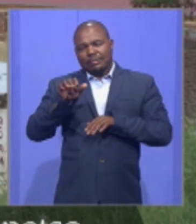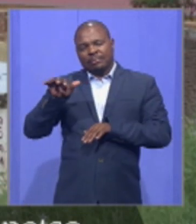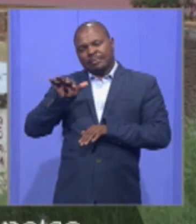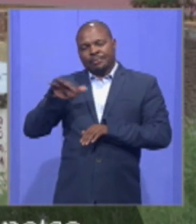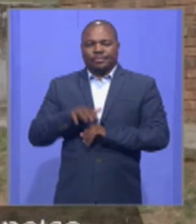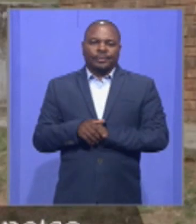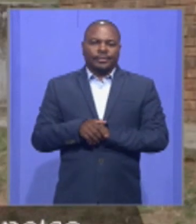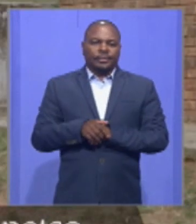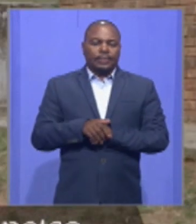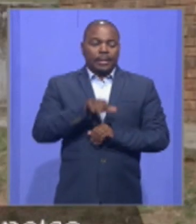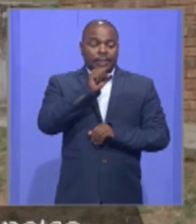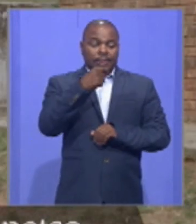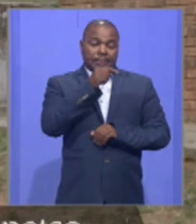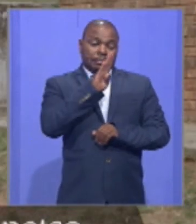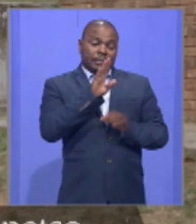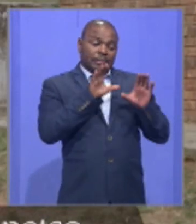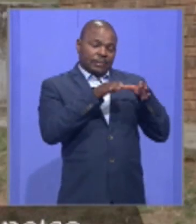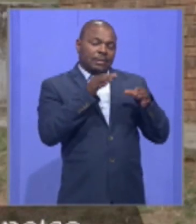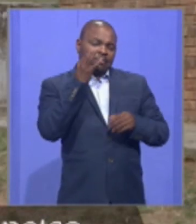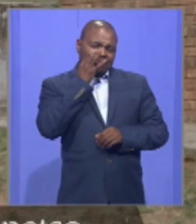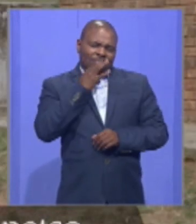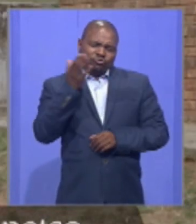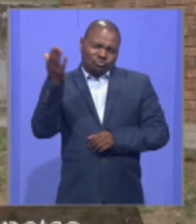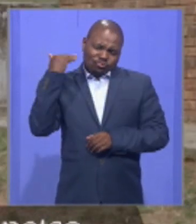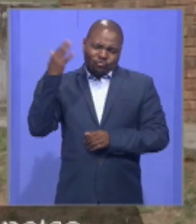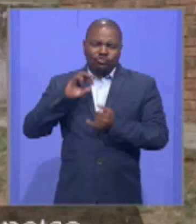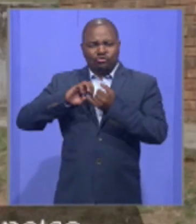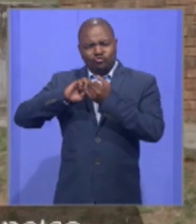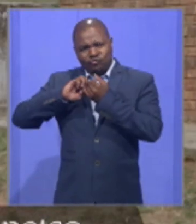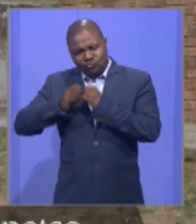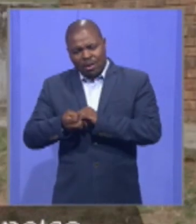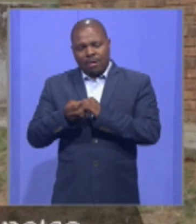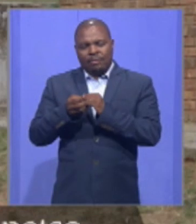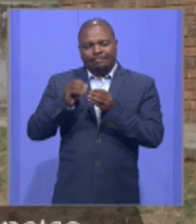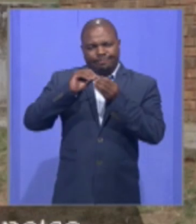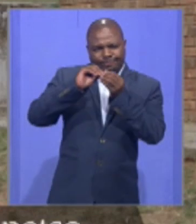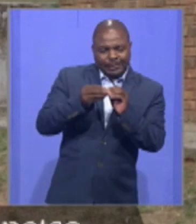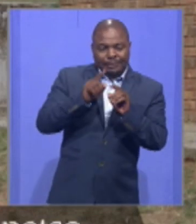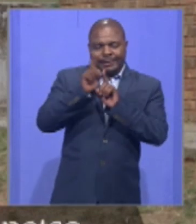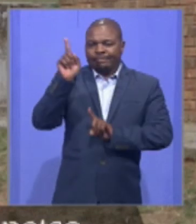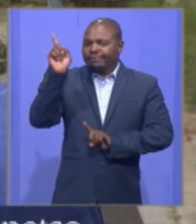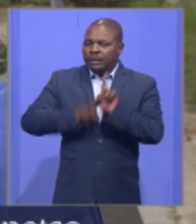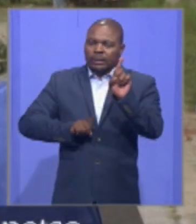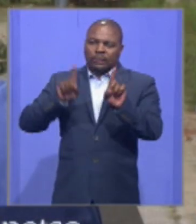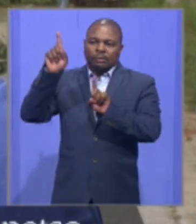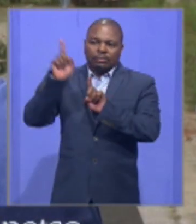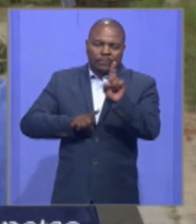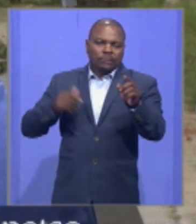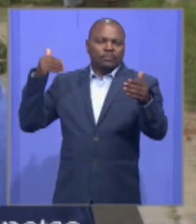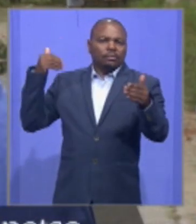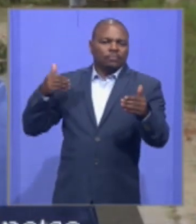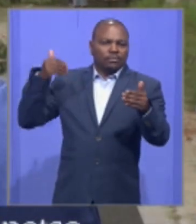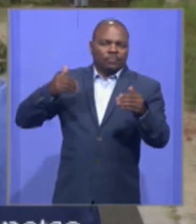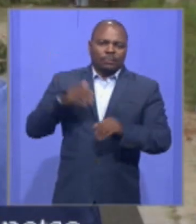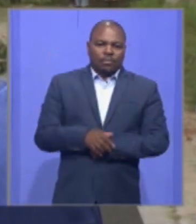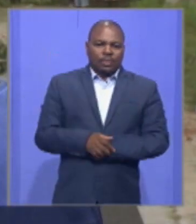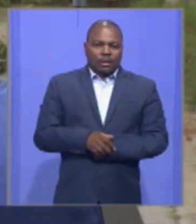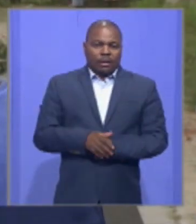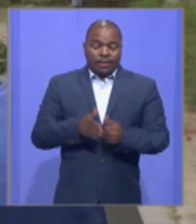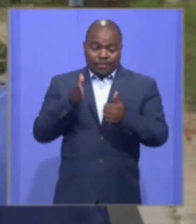ba le kgotlatalo la sekolo ba re ba ntse ba leka gore ba se baakanye mme ga ba atlege. One,